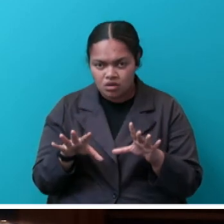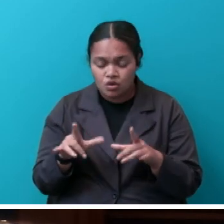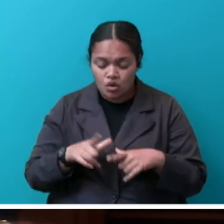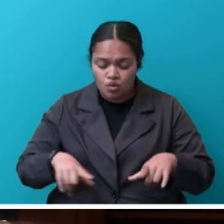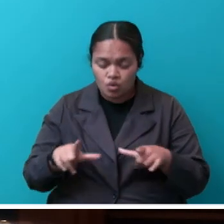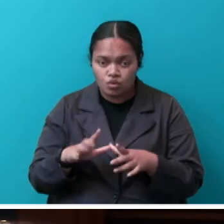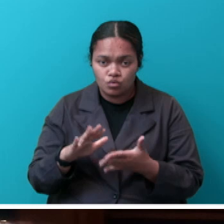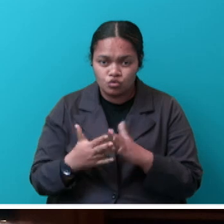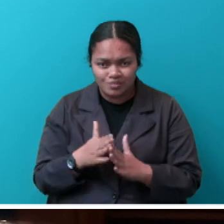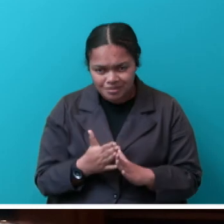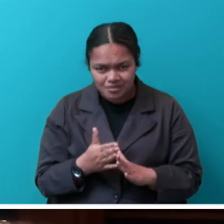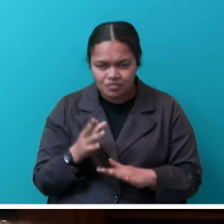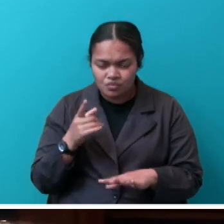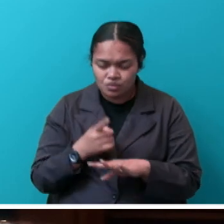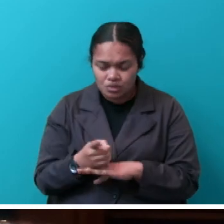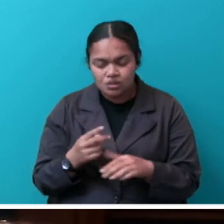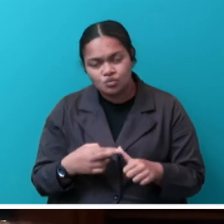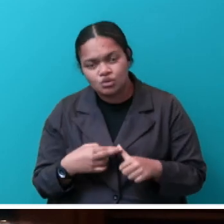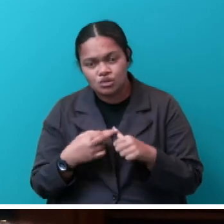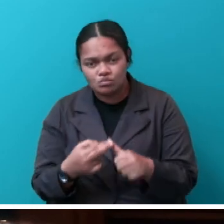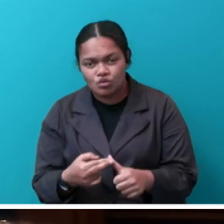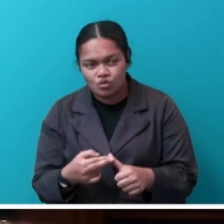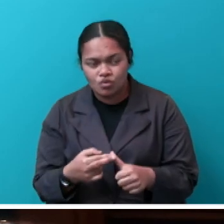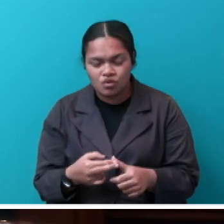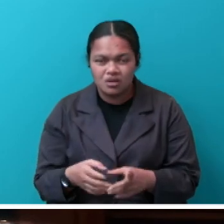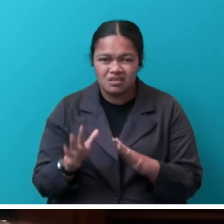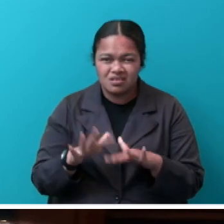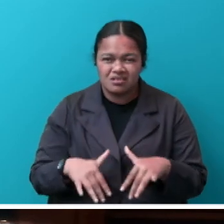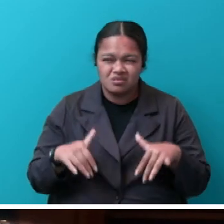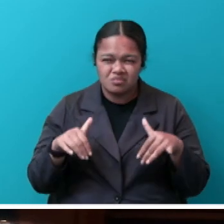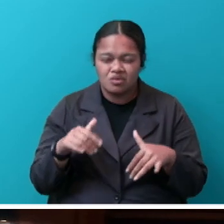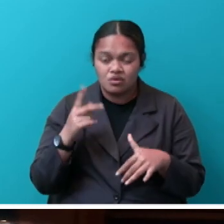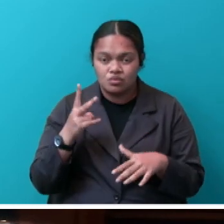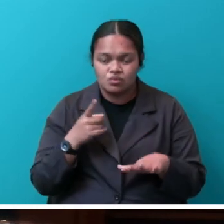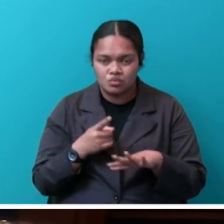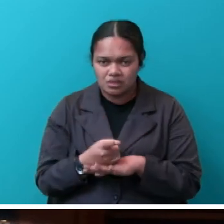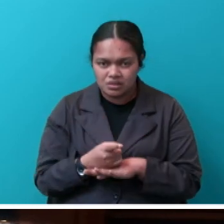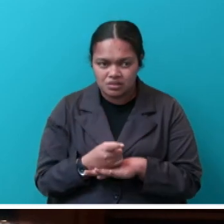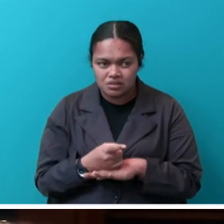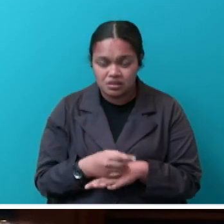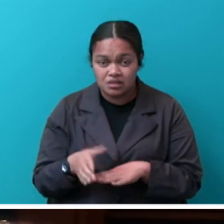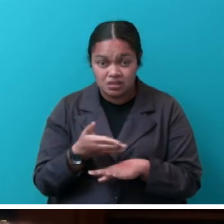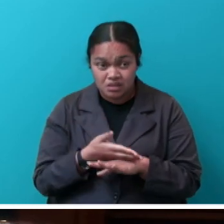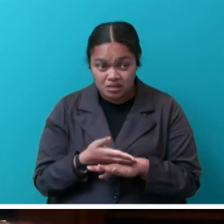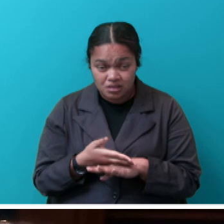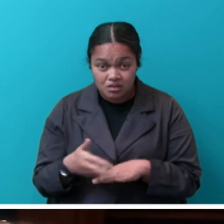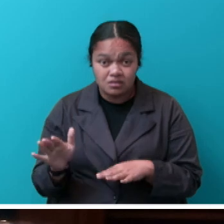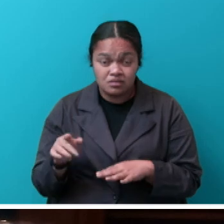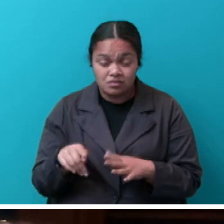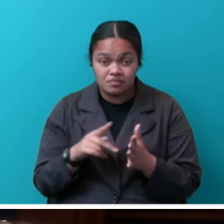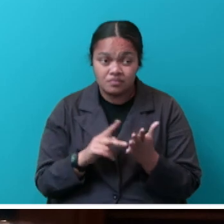had 4 weeks to respond, while the diaspora had 2 weeks. The newly proposed administrative